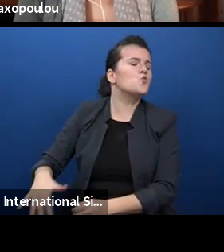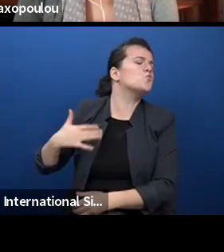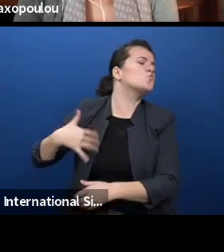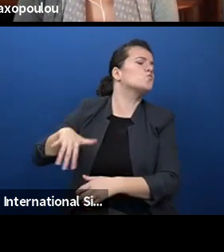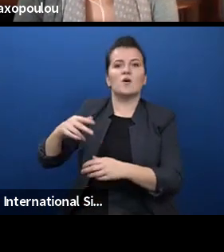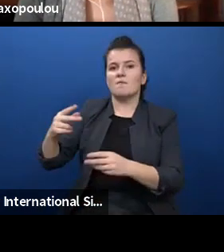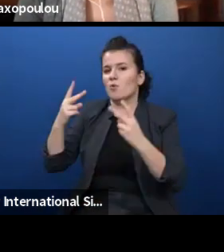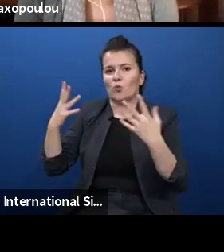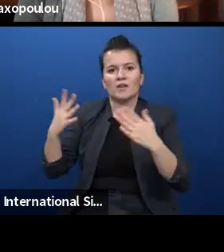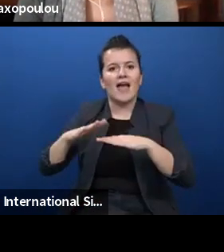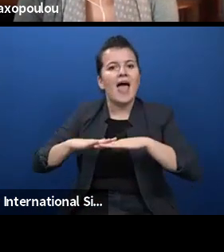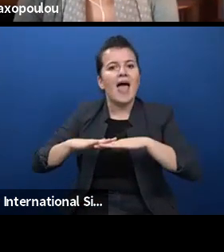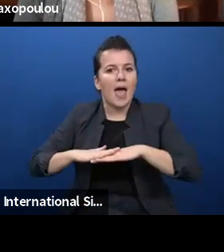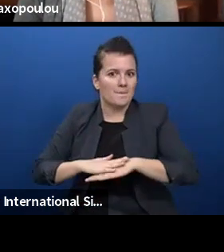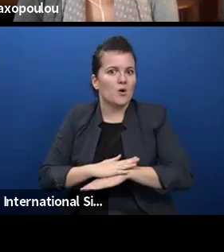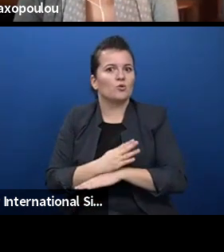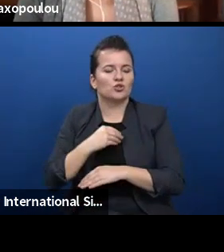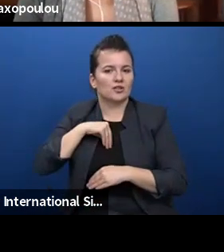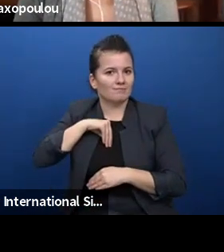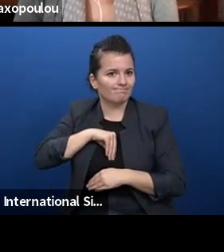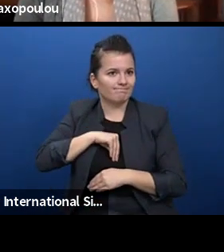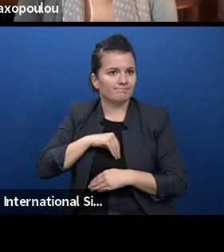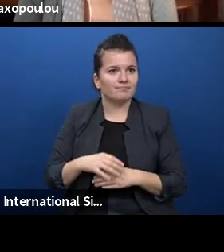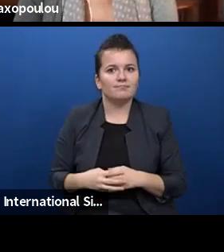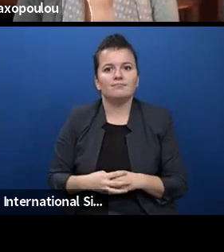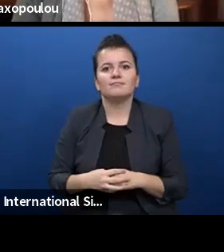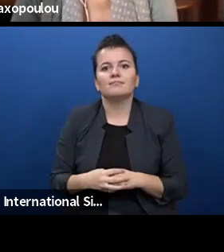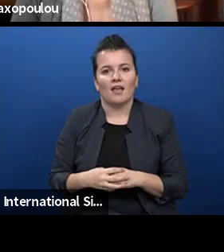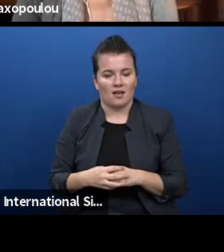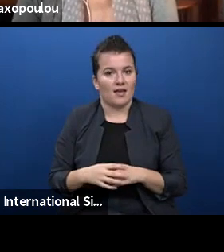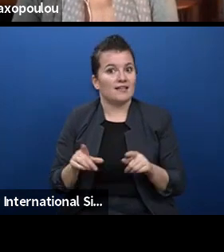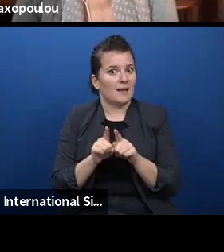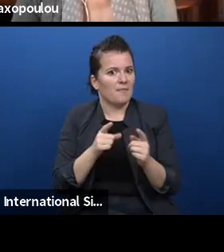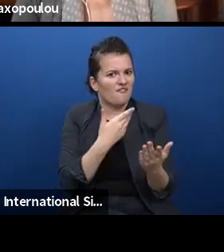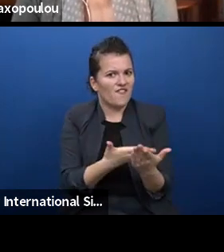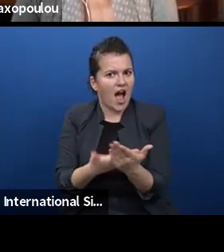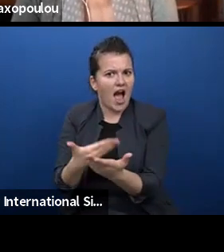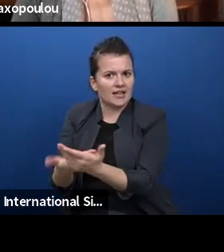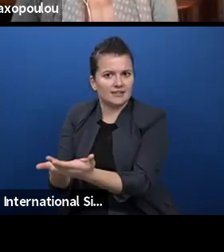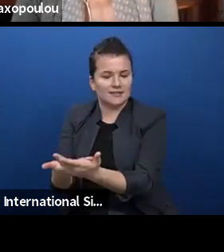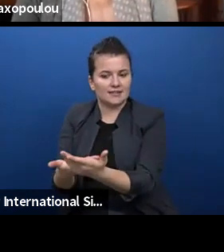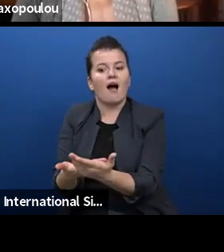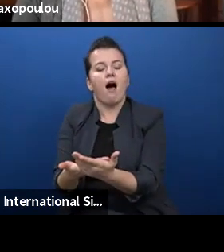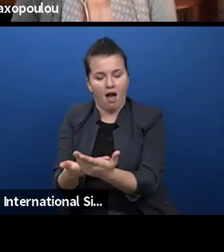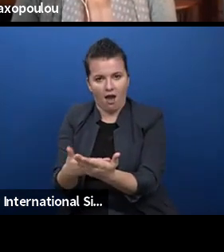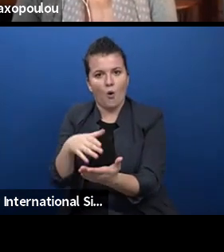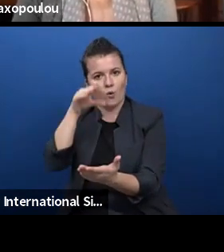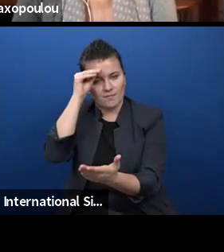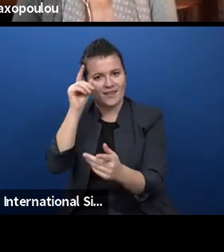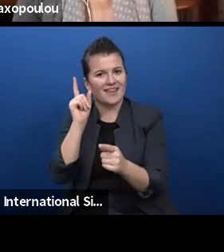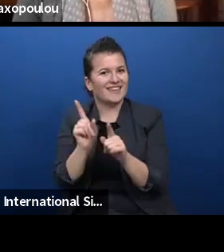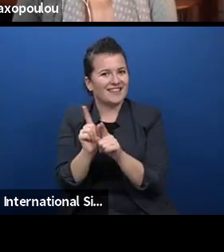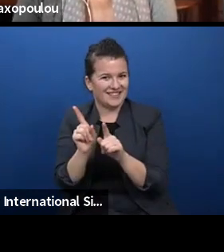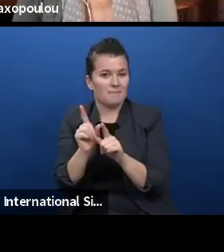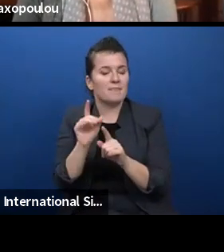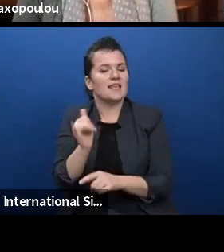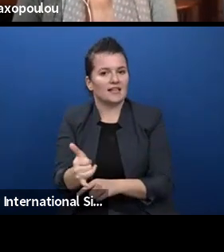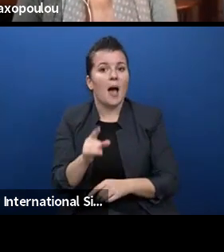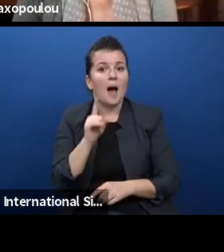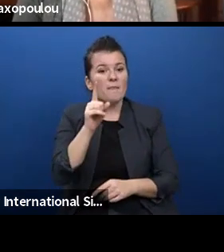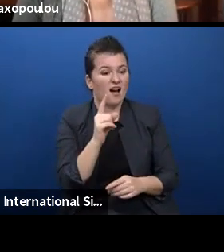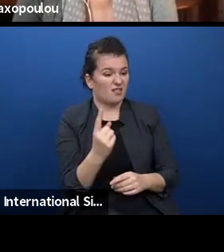emotion. Yes, I agree. The absolute importance of facts. Yes, I agree. But actually, none of these things on their own do it. It needs